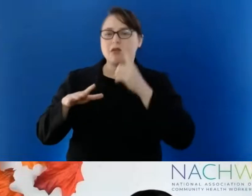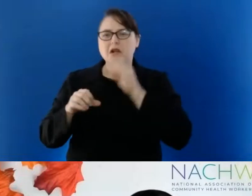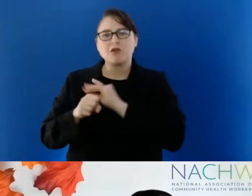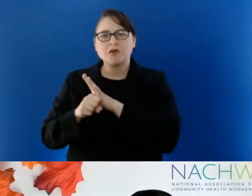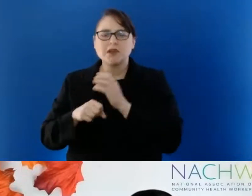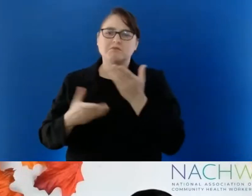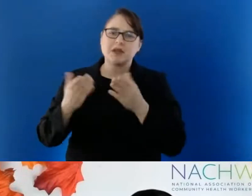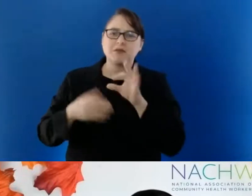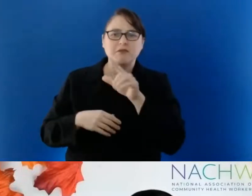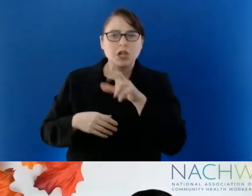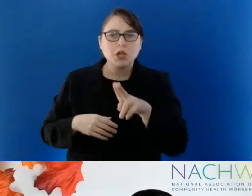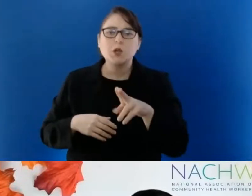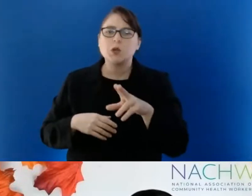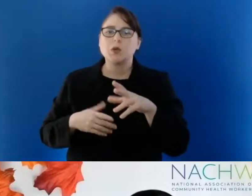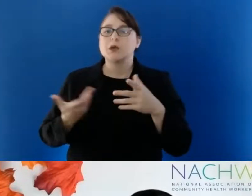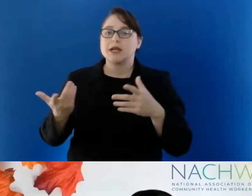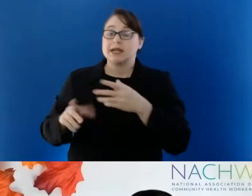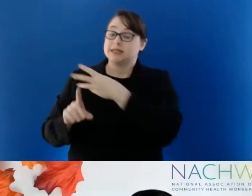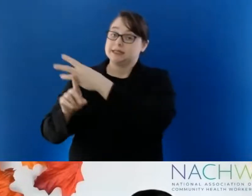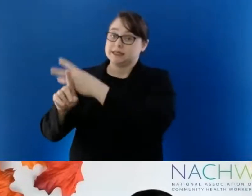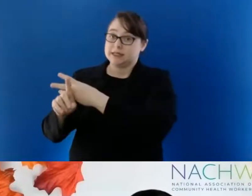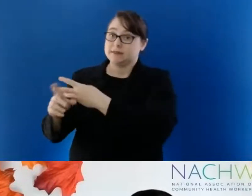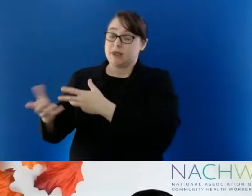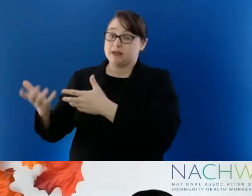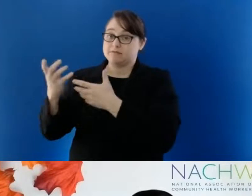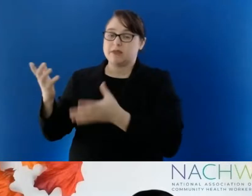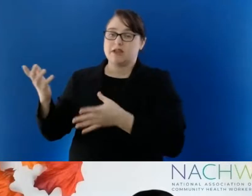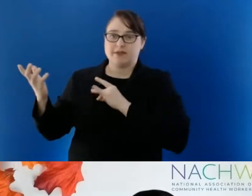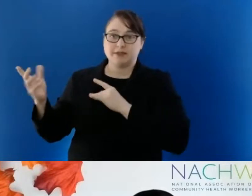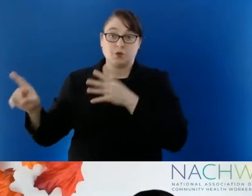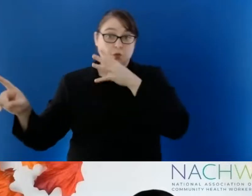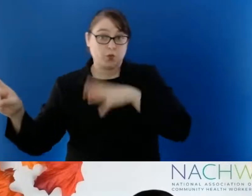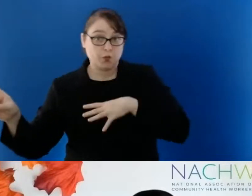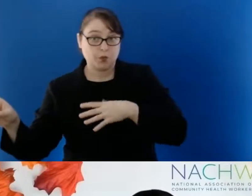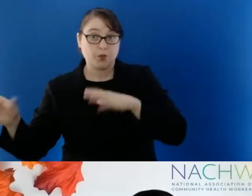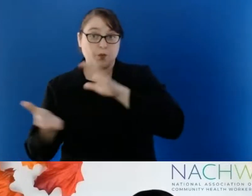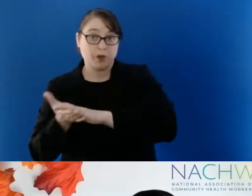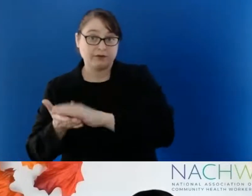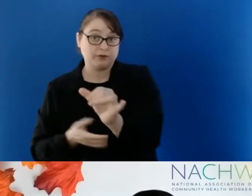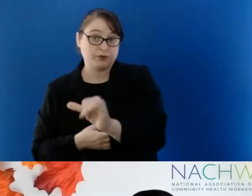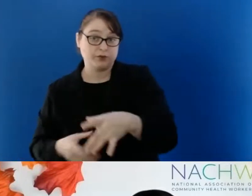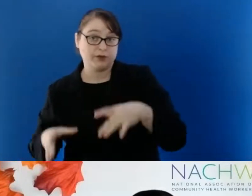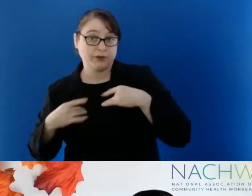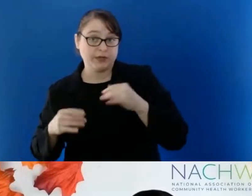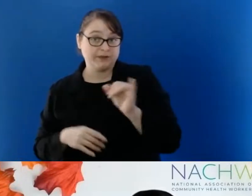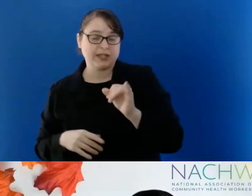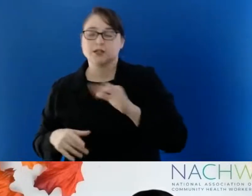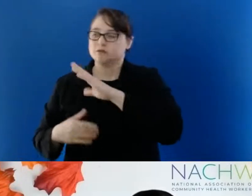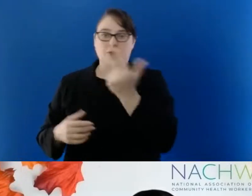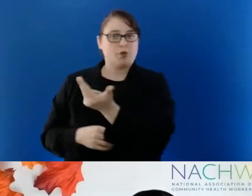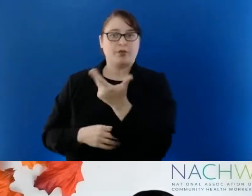flu. And the 6-month-old was infected and the wife was infected, and they're all fine right now. So hopefully that answers your